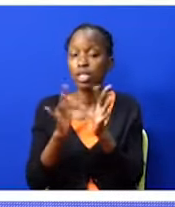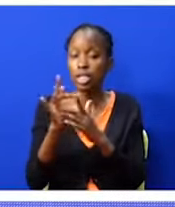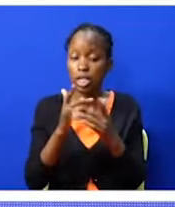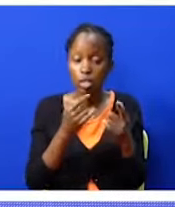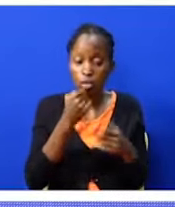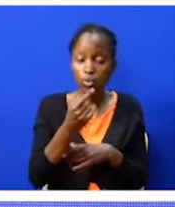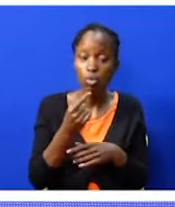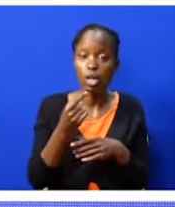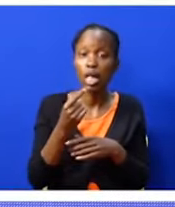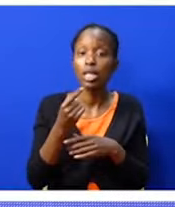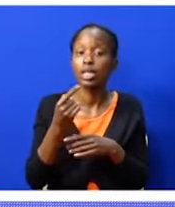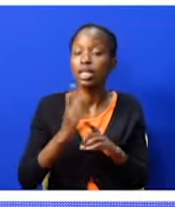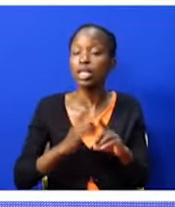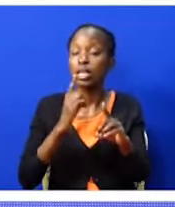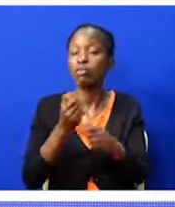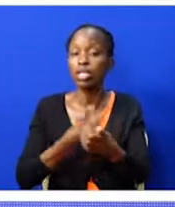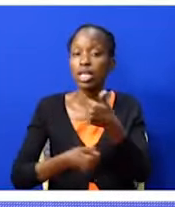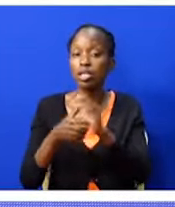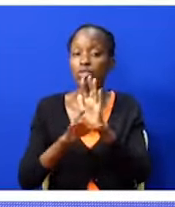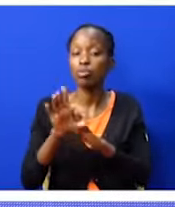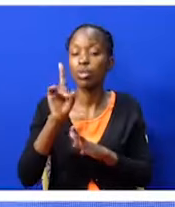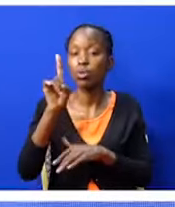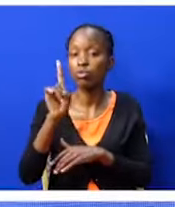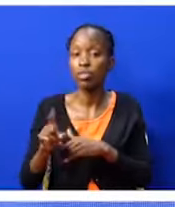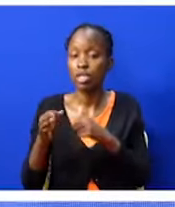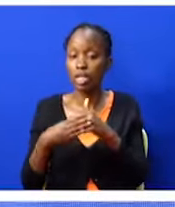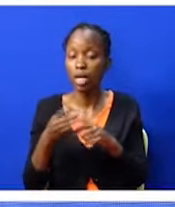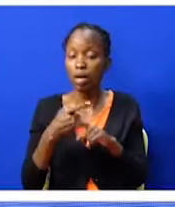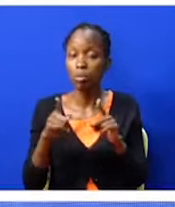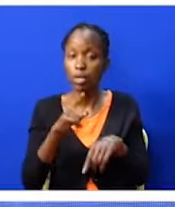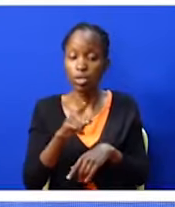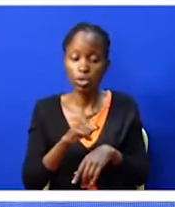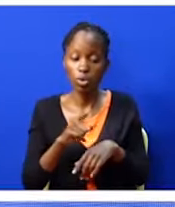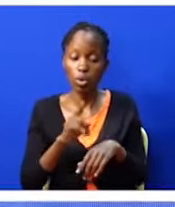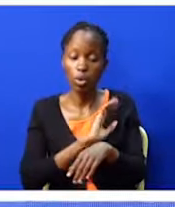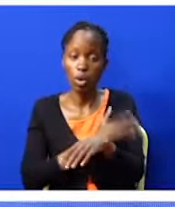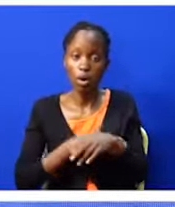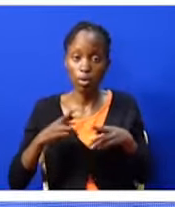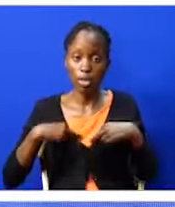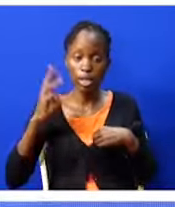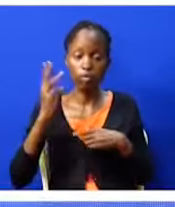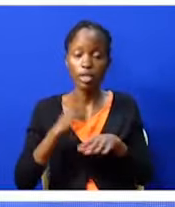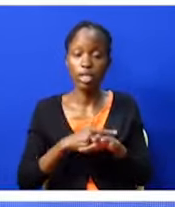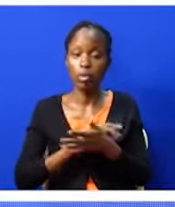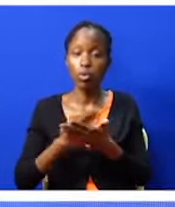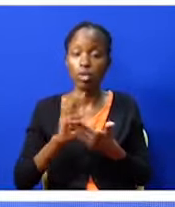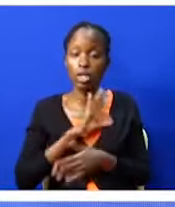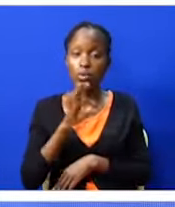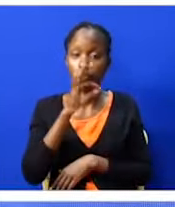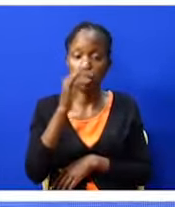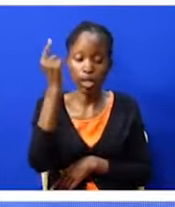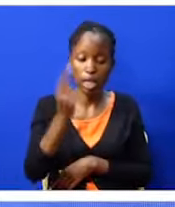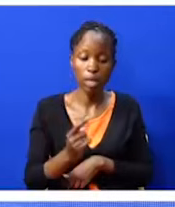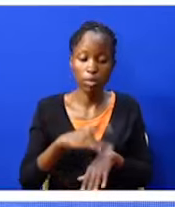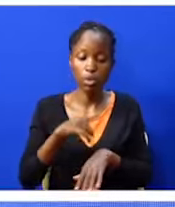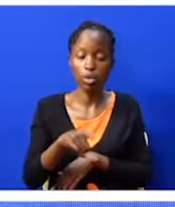in Acts chapter 1, verse 8. But you receive power when the Holy Spirit